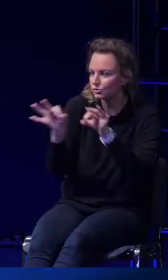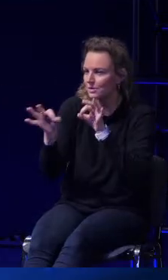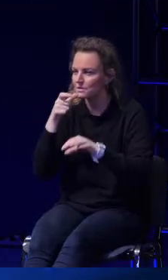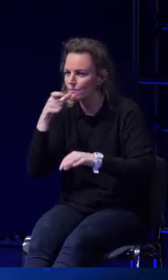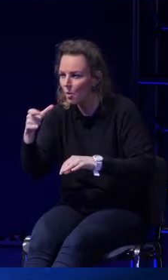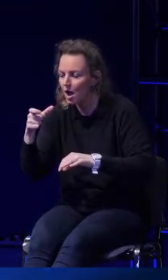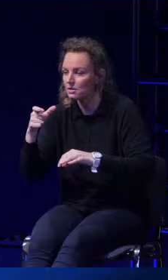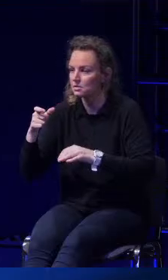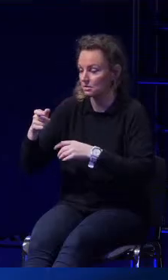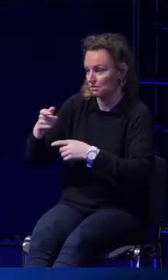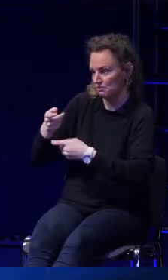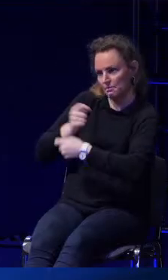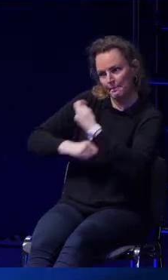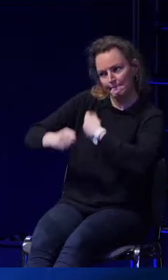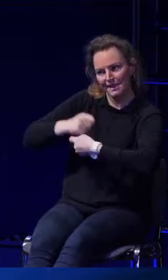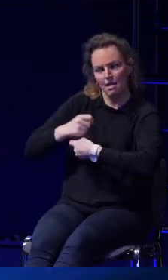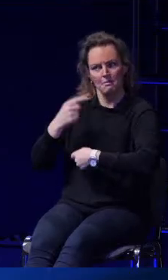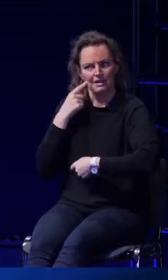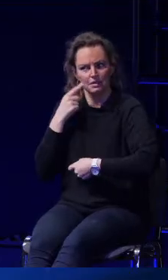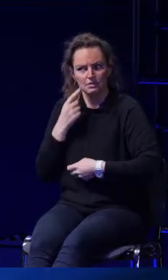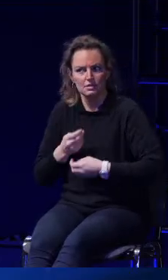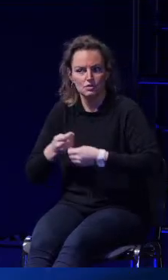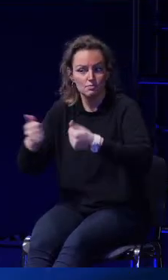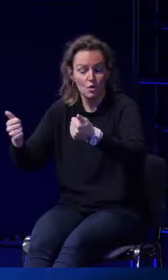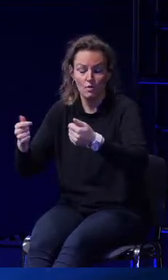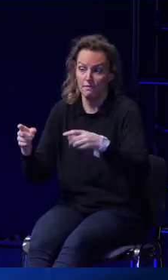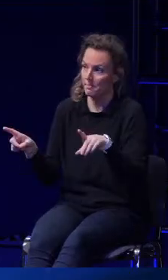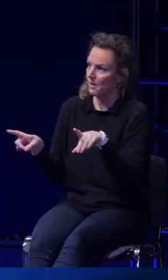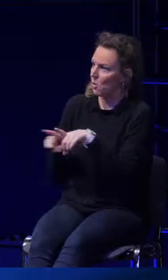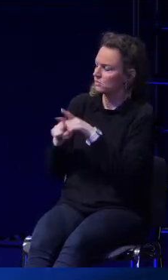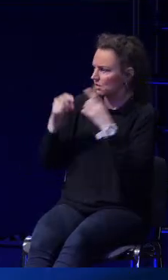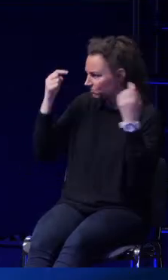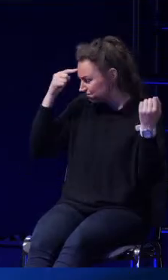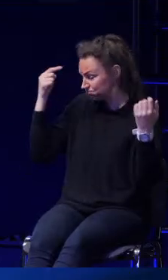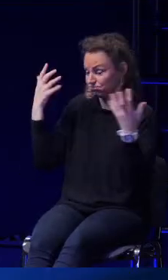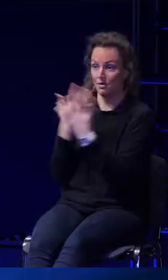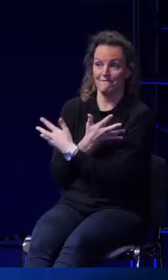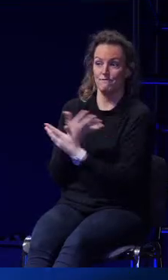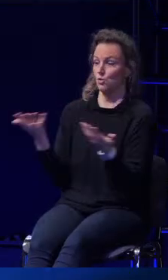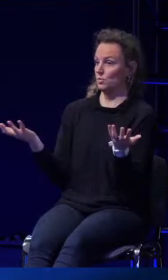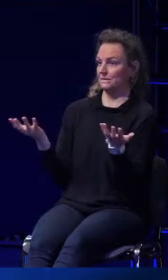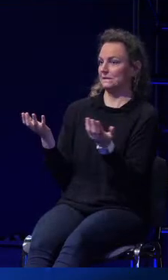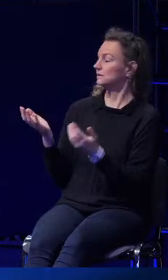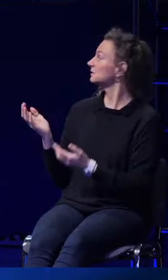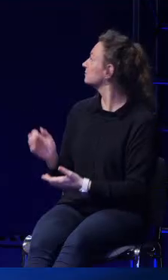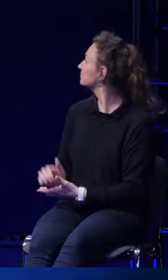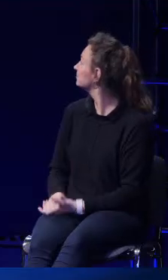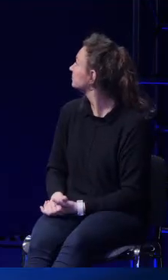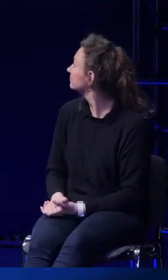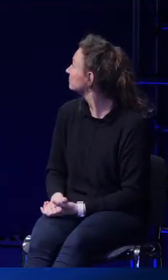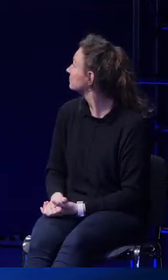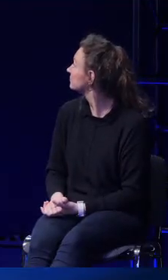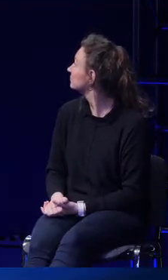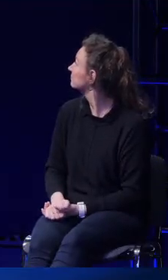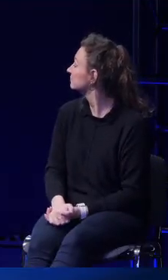it could become very easy, but then all of a sudden become a huge point of confusion. So